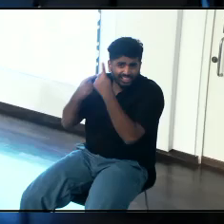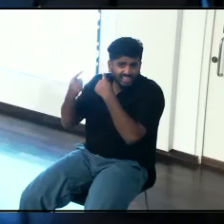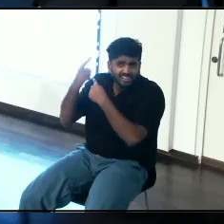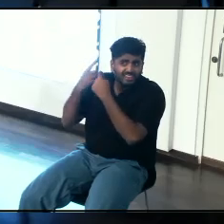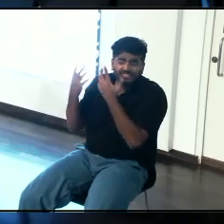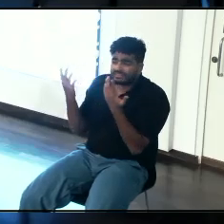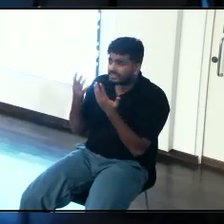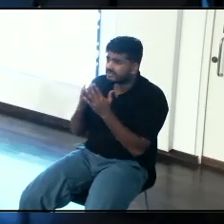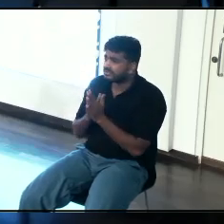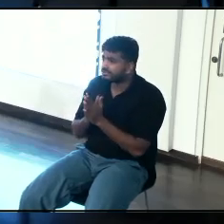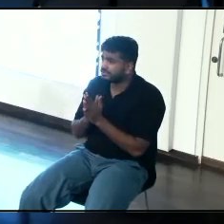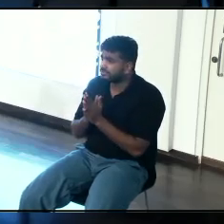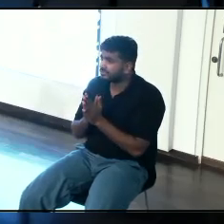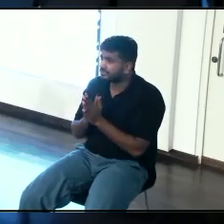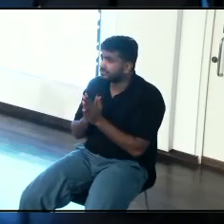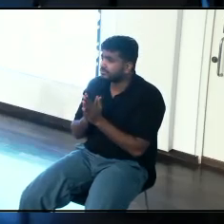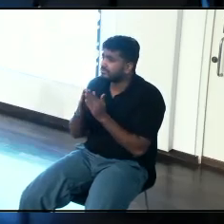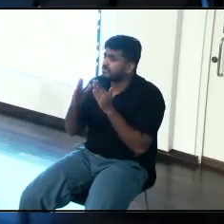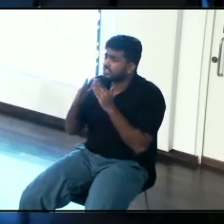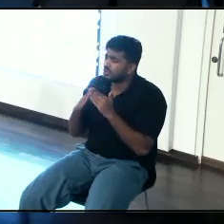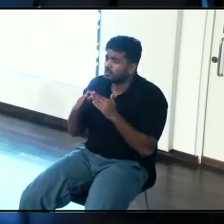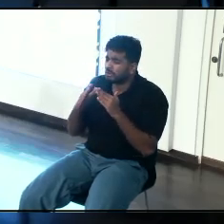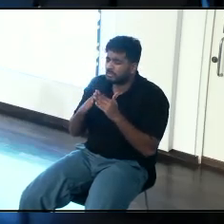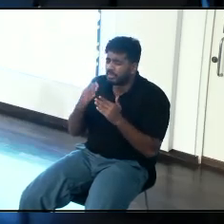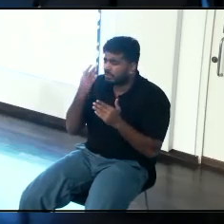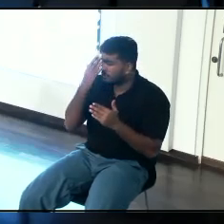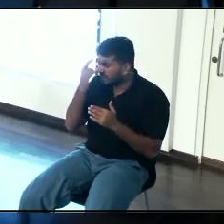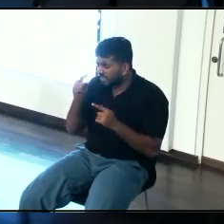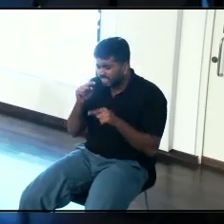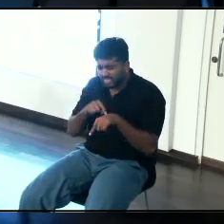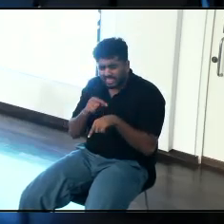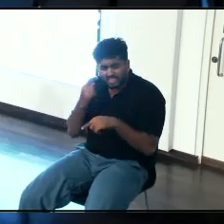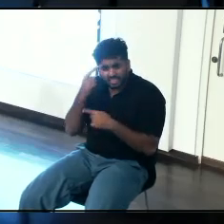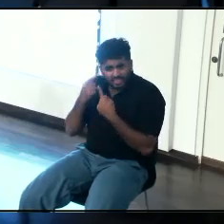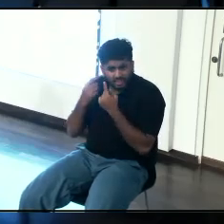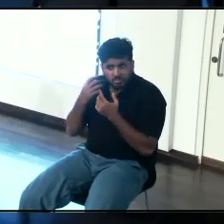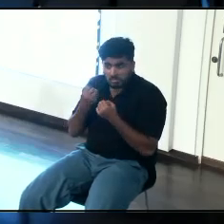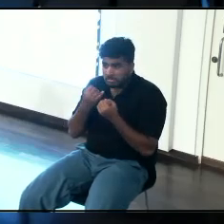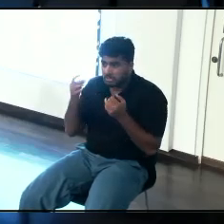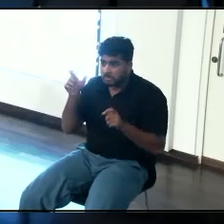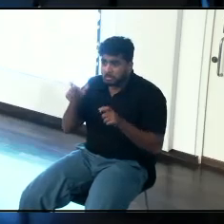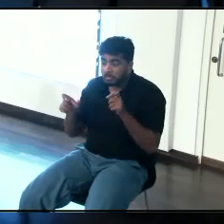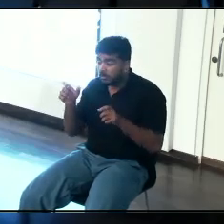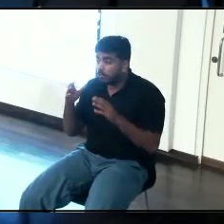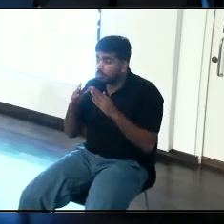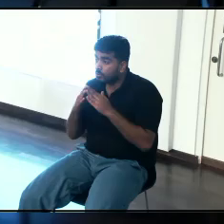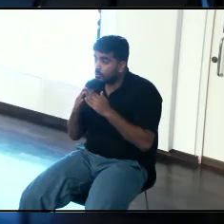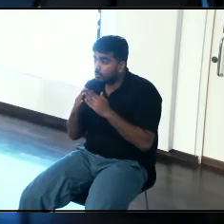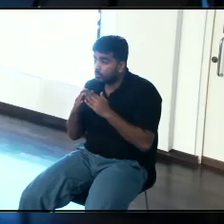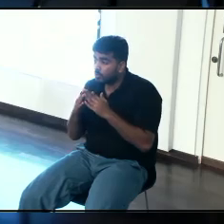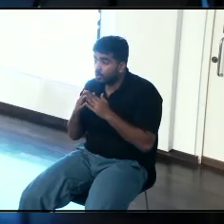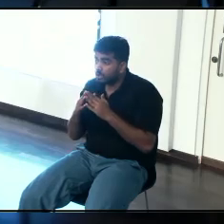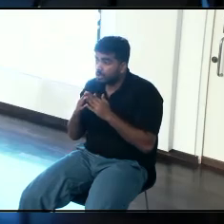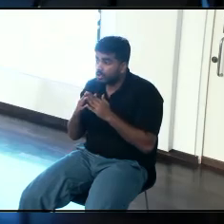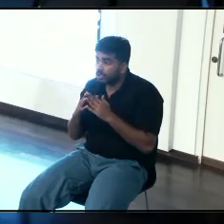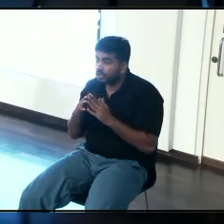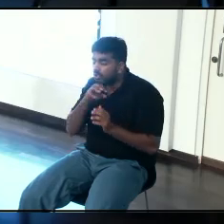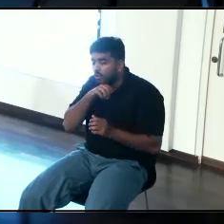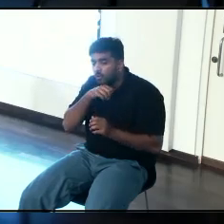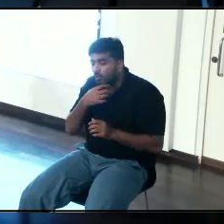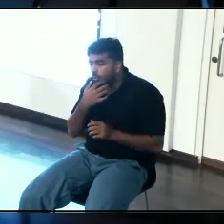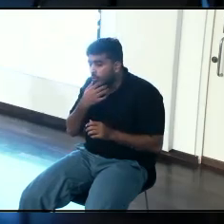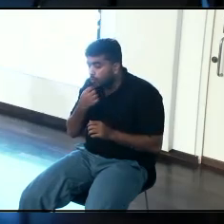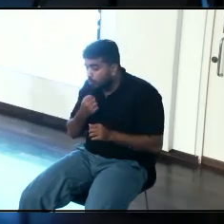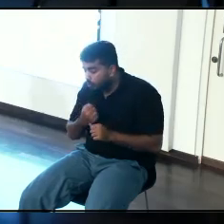go home every time? I have seen so many people want to go home at the time of their